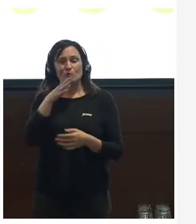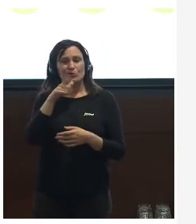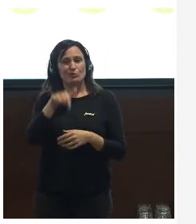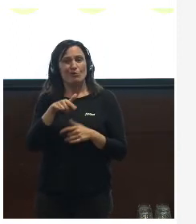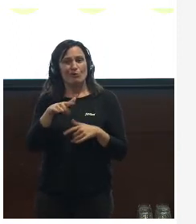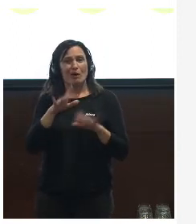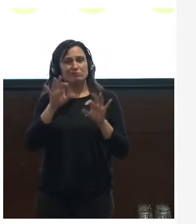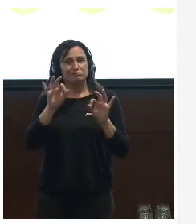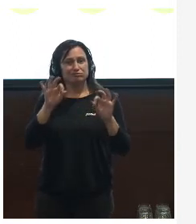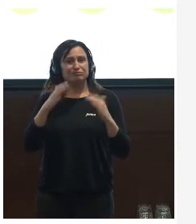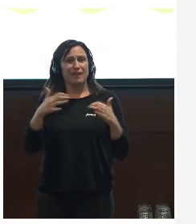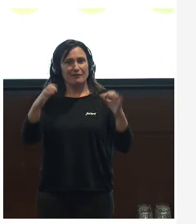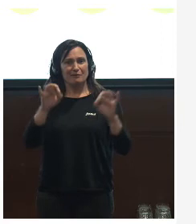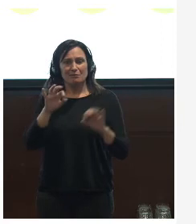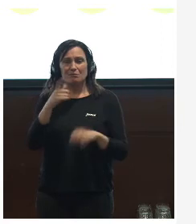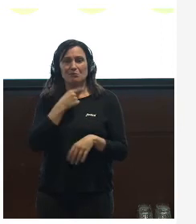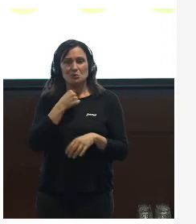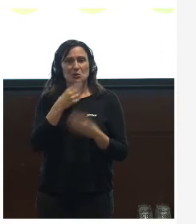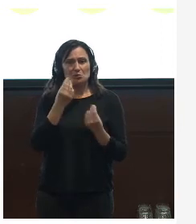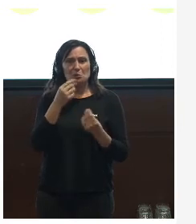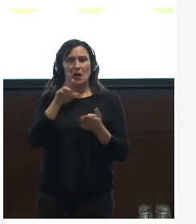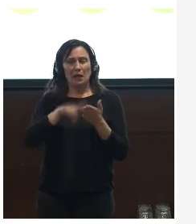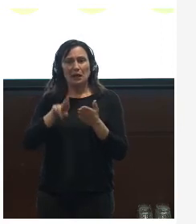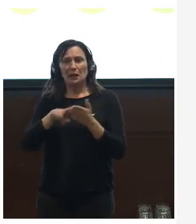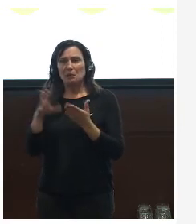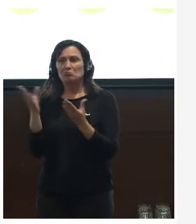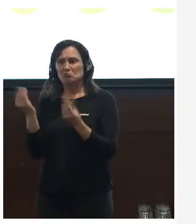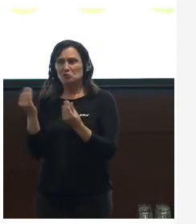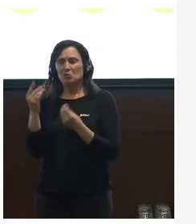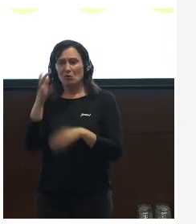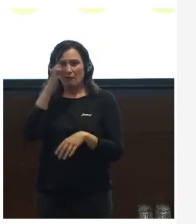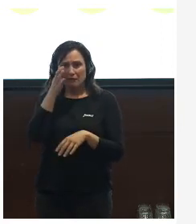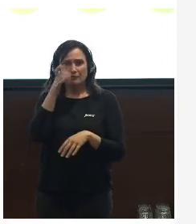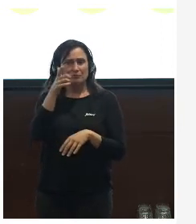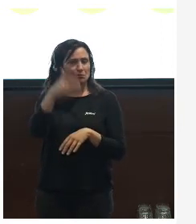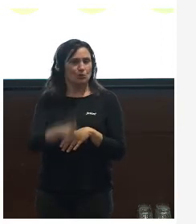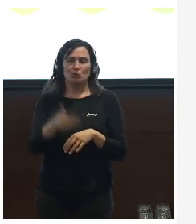repetition today, but I always find that effect is always in the repetition. So maybe